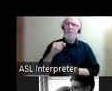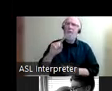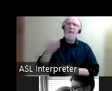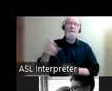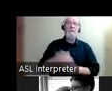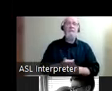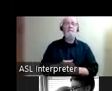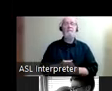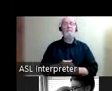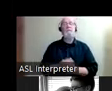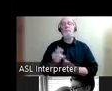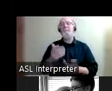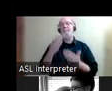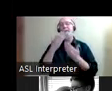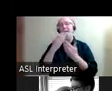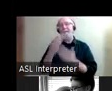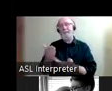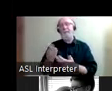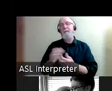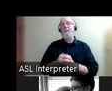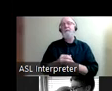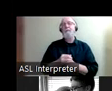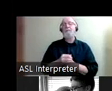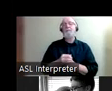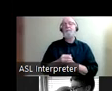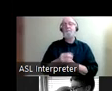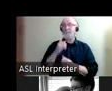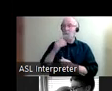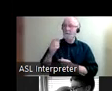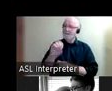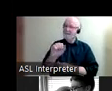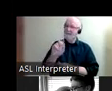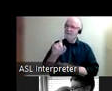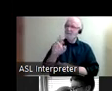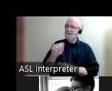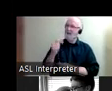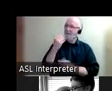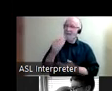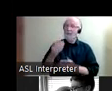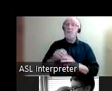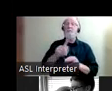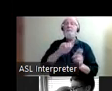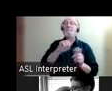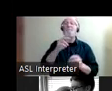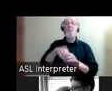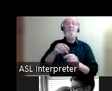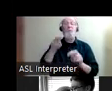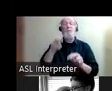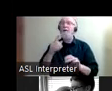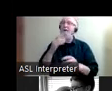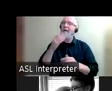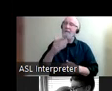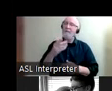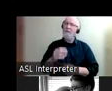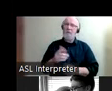So I'd like to thank Sandra for being our guest speaker, and to everybody who joined today. I hope that you've enjoyed